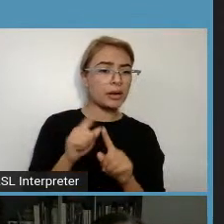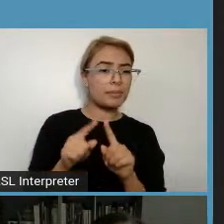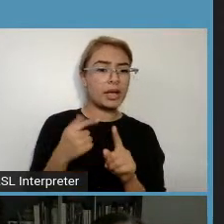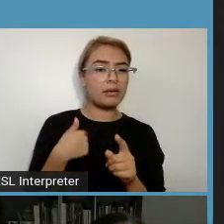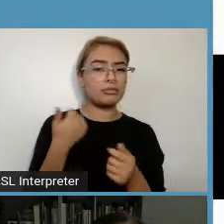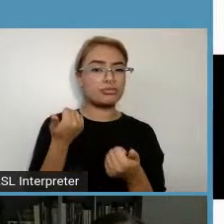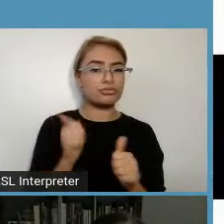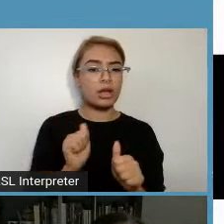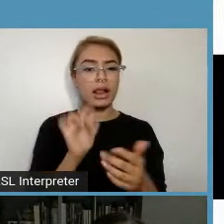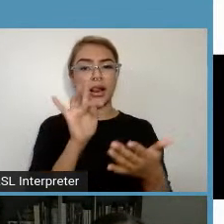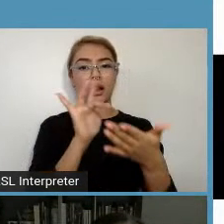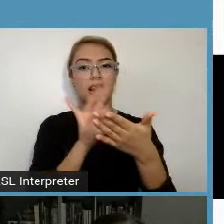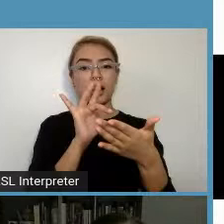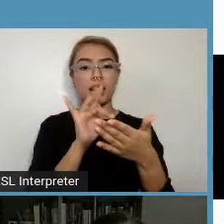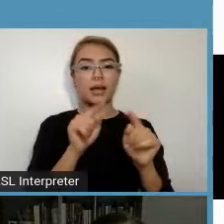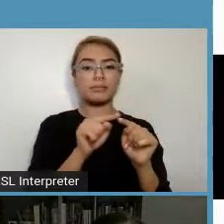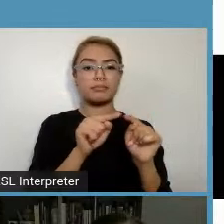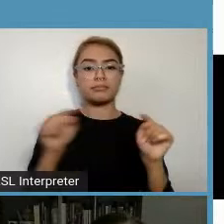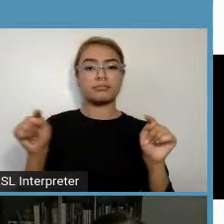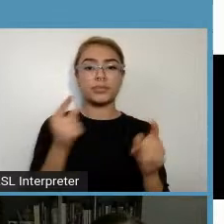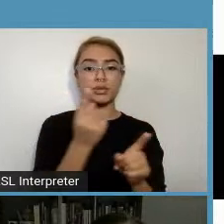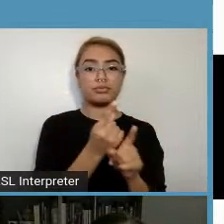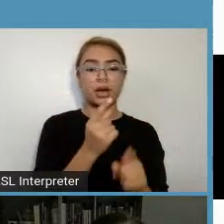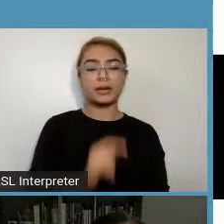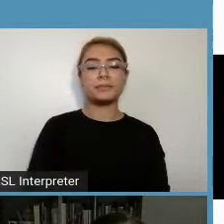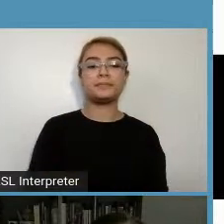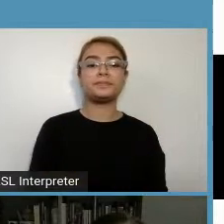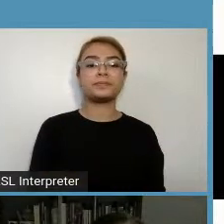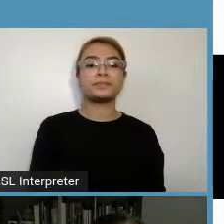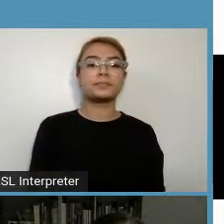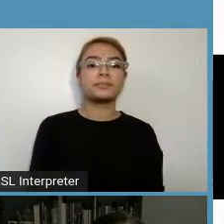to go to the right one here.